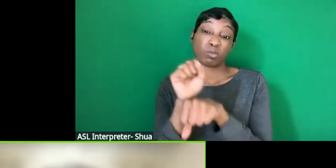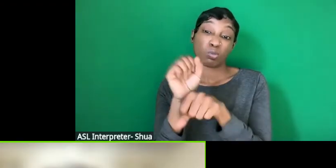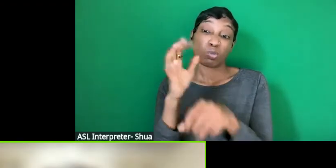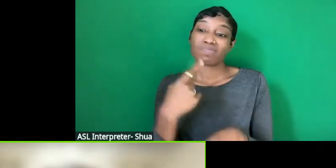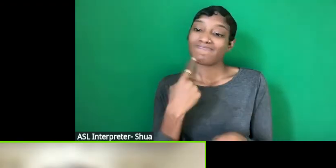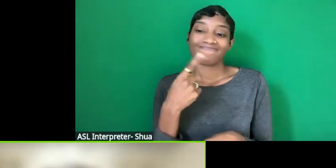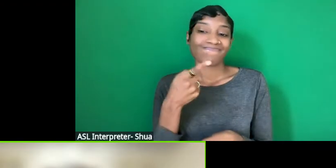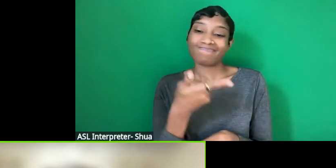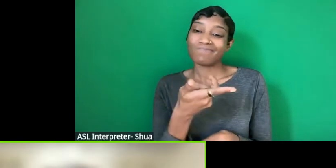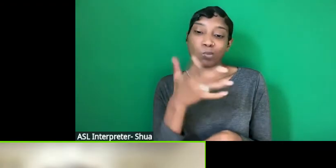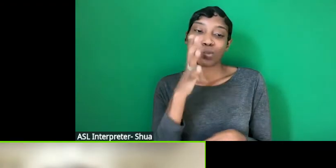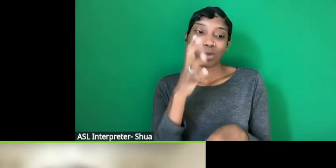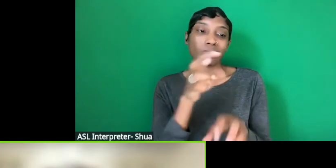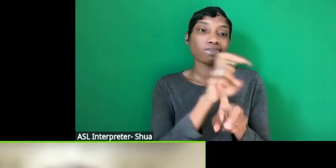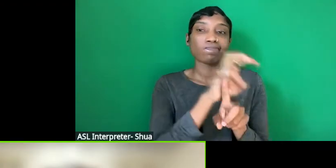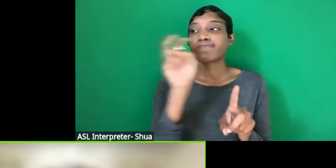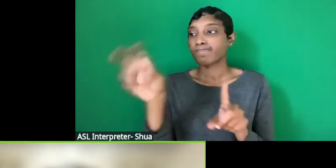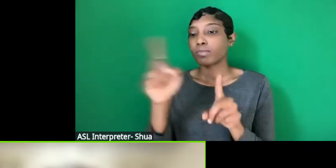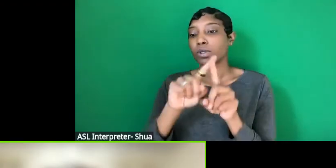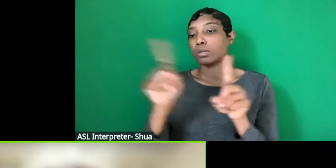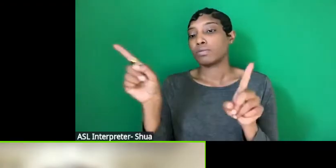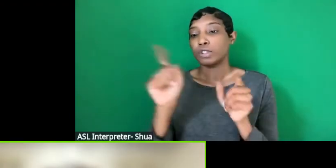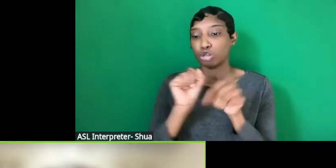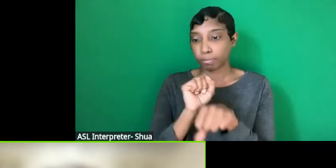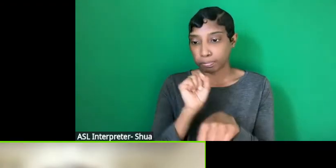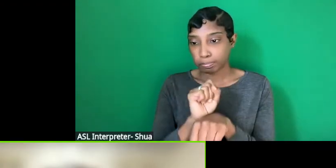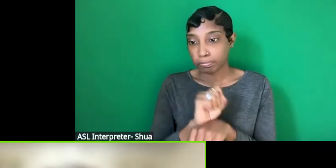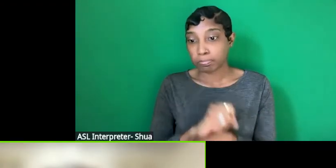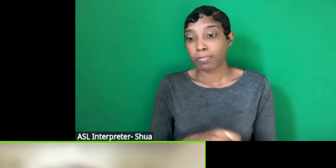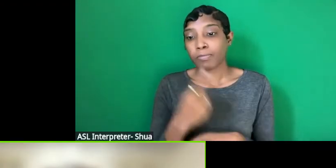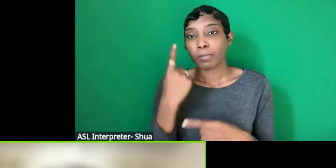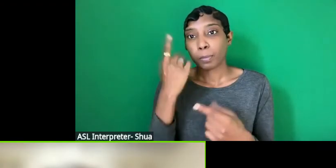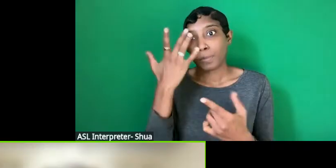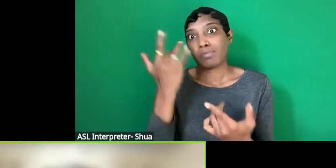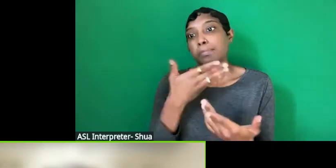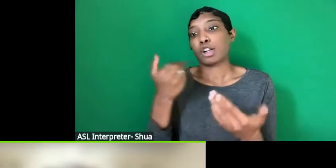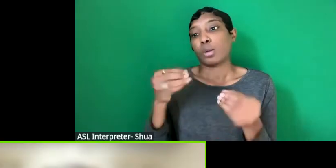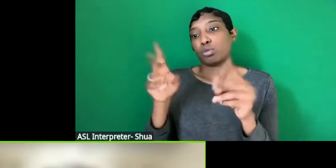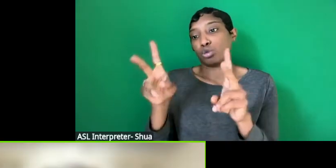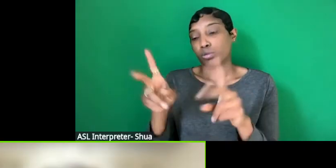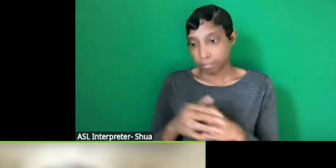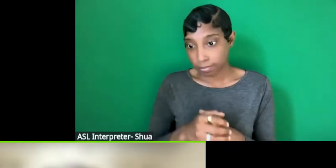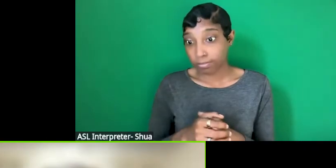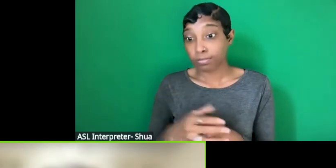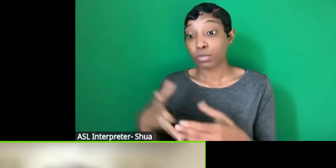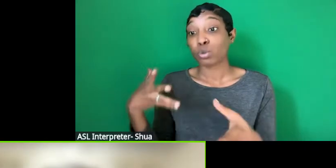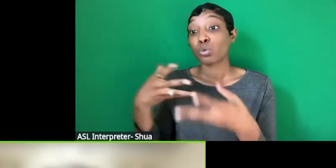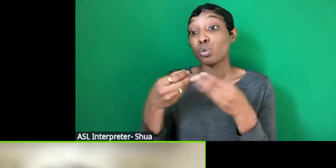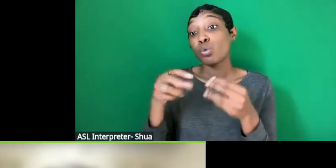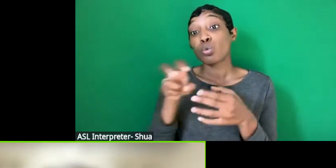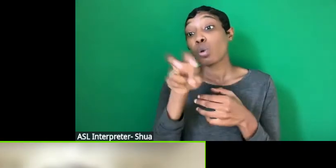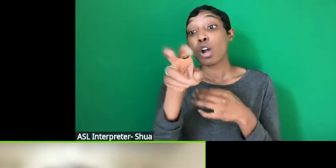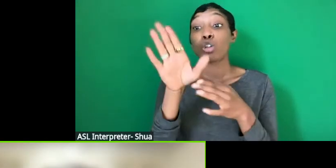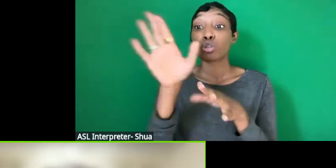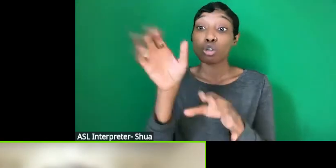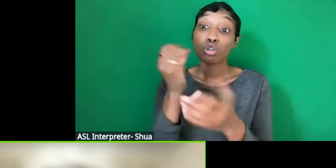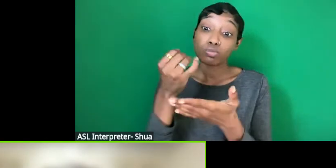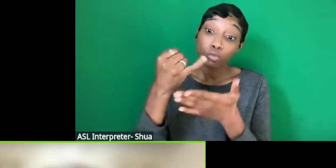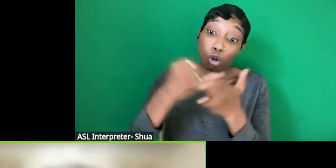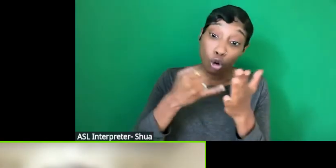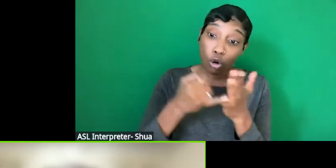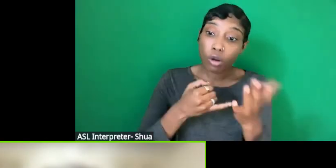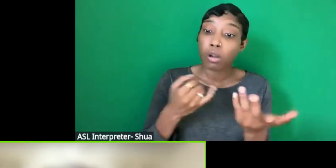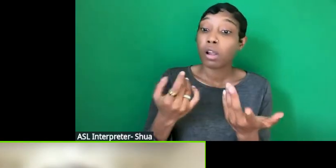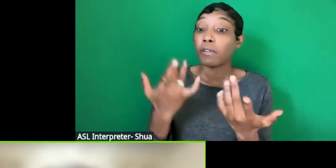learning opportunities. Throughout the craft, if you have any questions or comments on the craft or on the topic, please feel free to